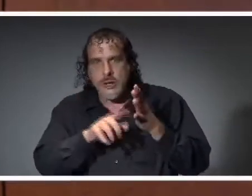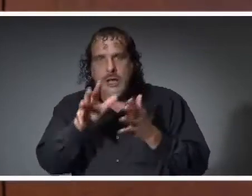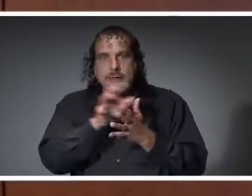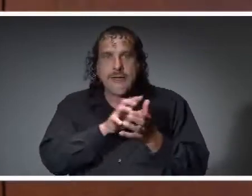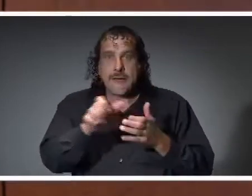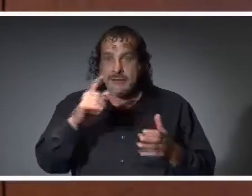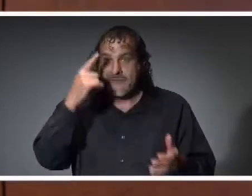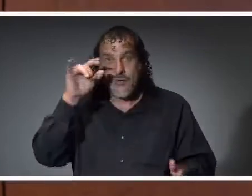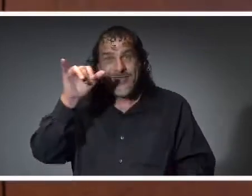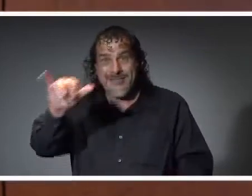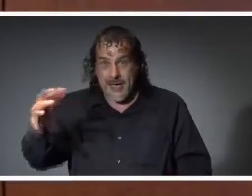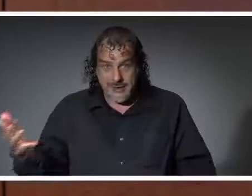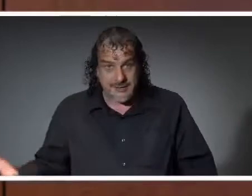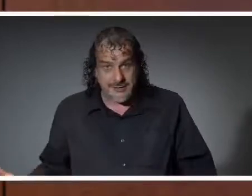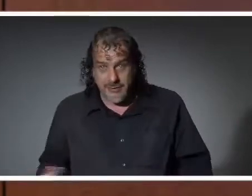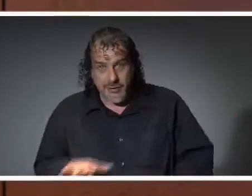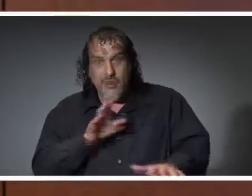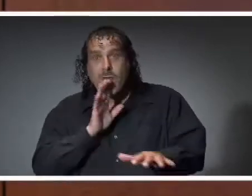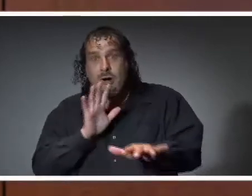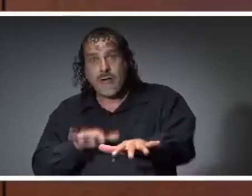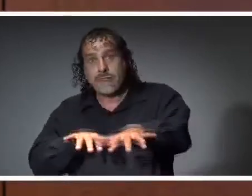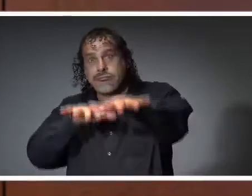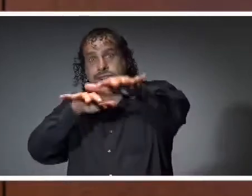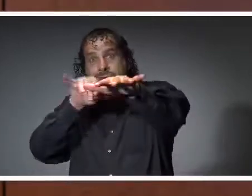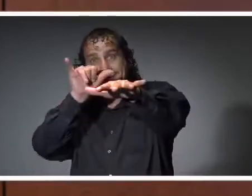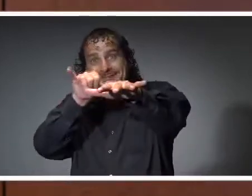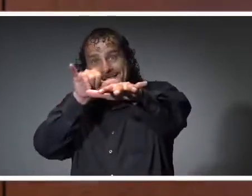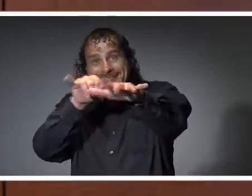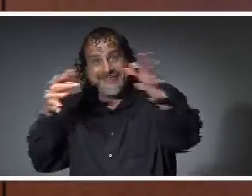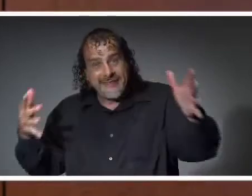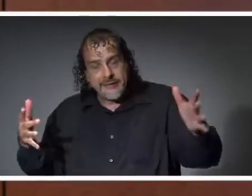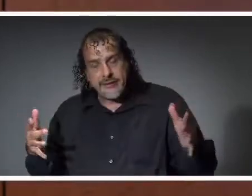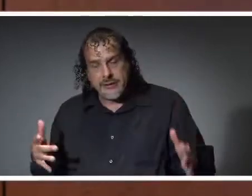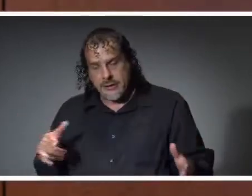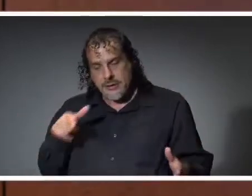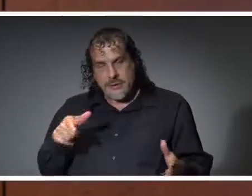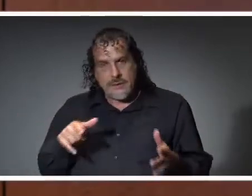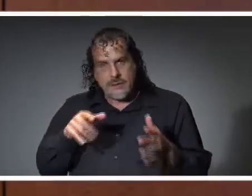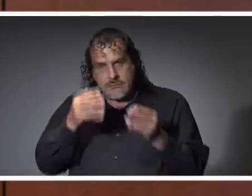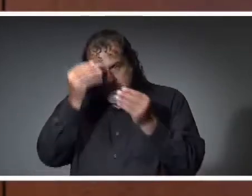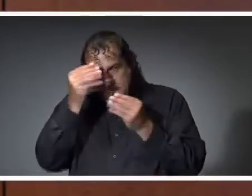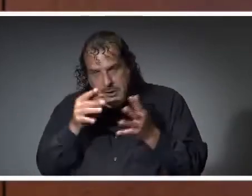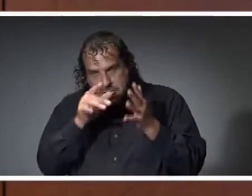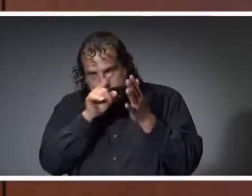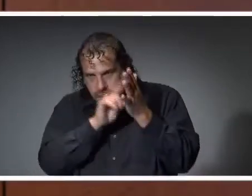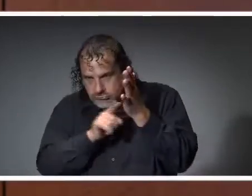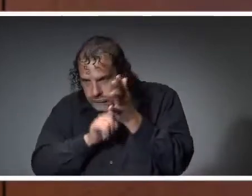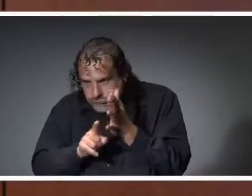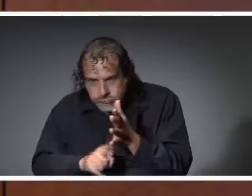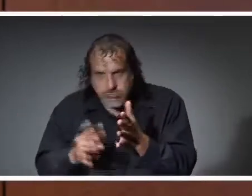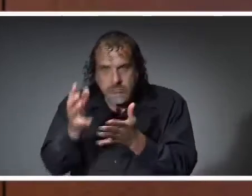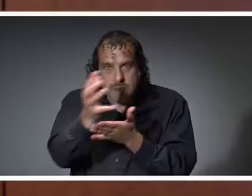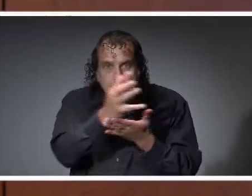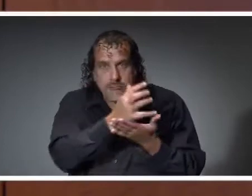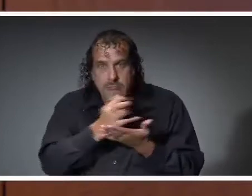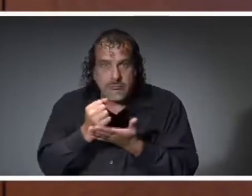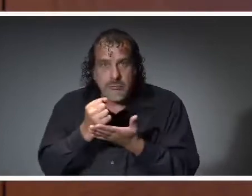that. So this data that's being collected, and just a reminder about the area,